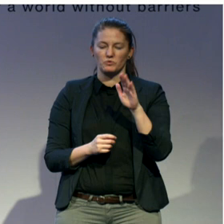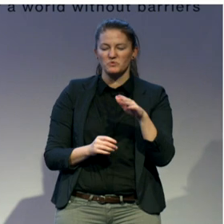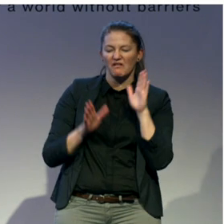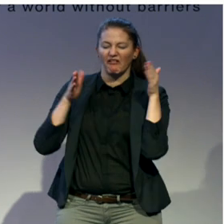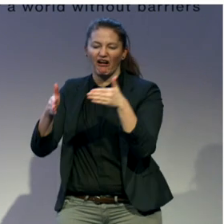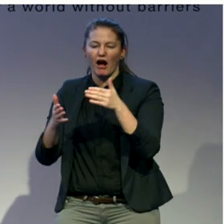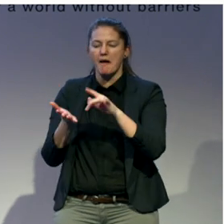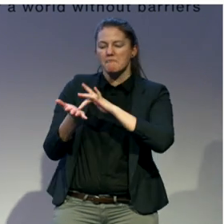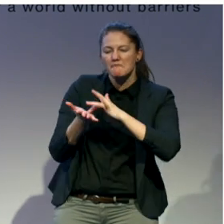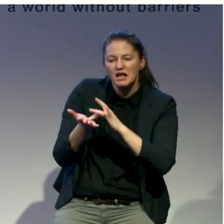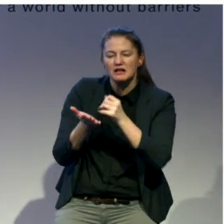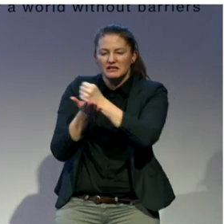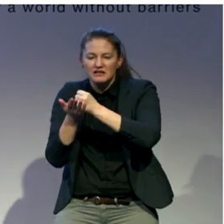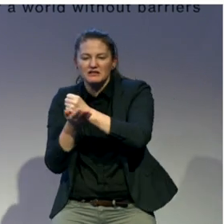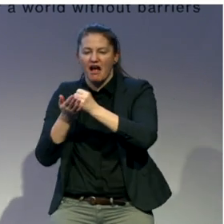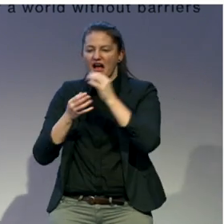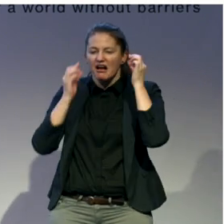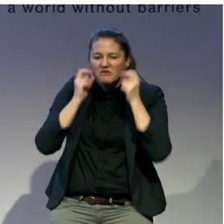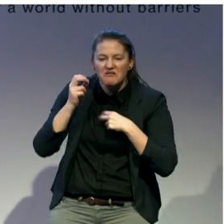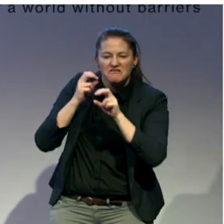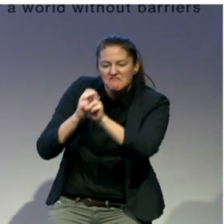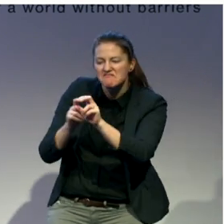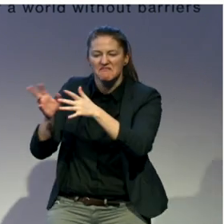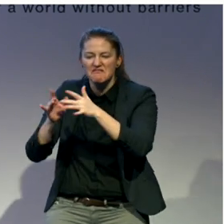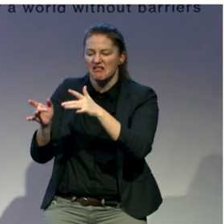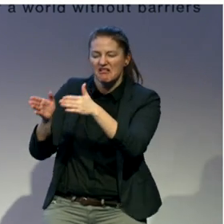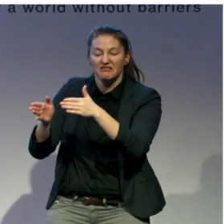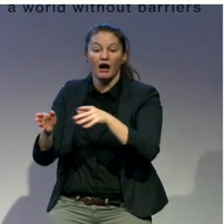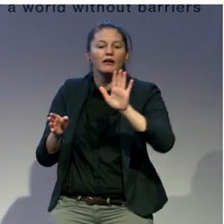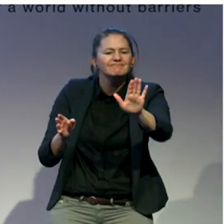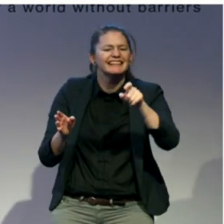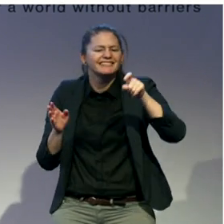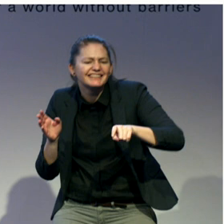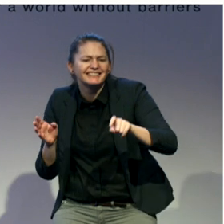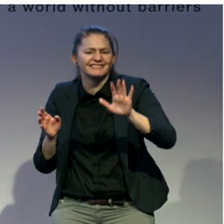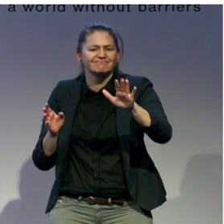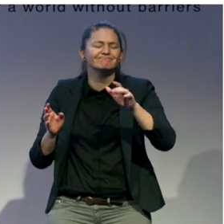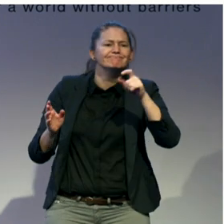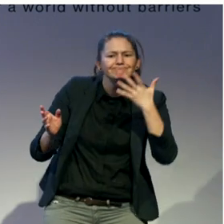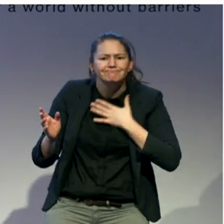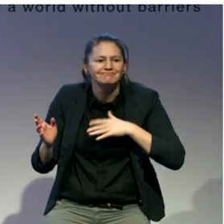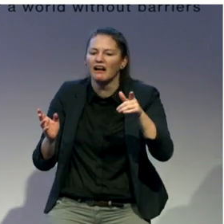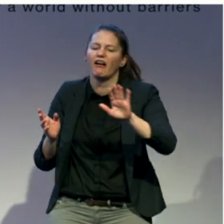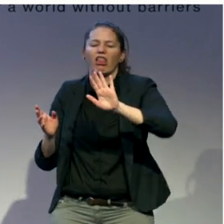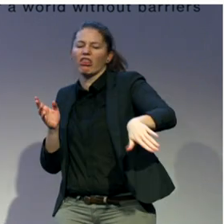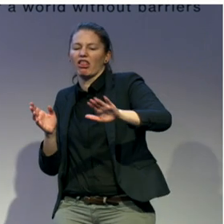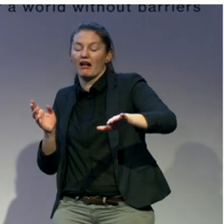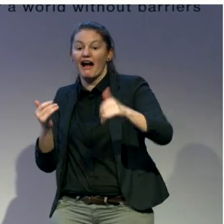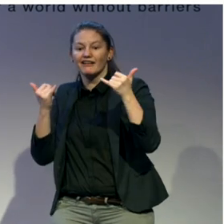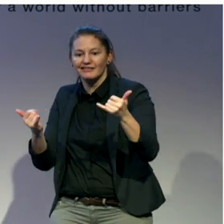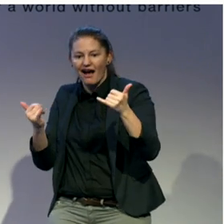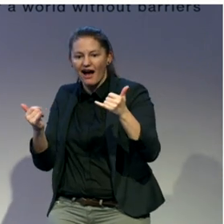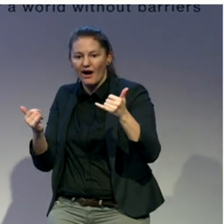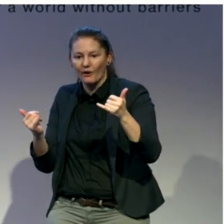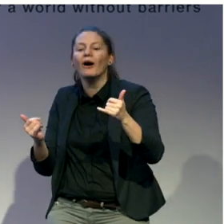participants. We understand today that we need to address some root causes of the symptoms. One of these root causes